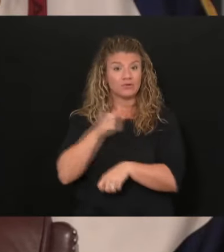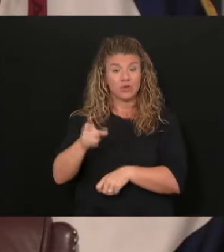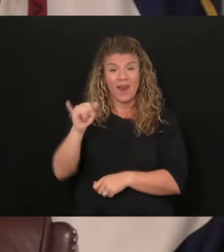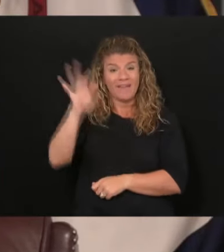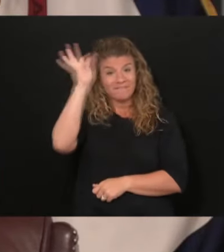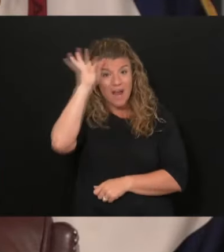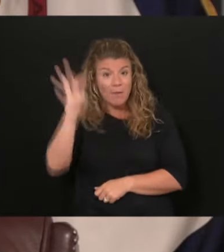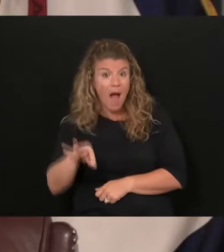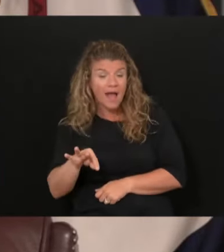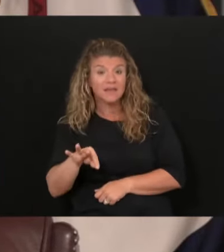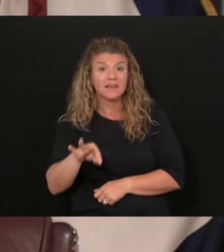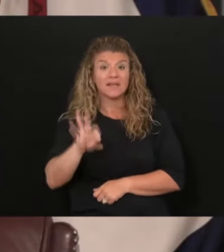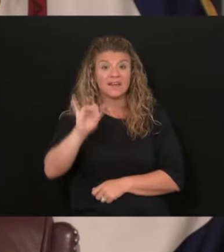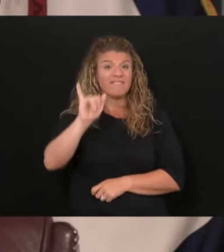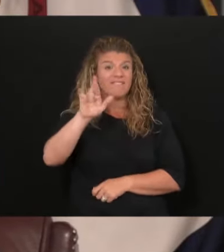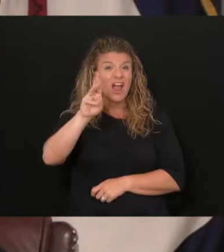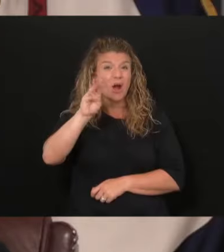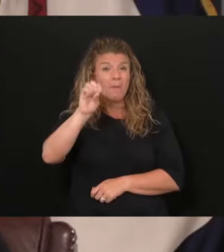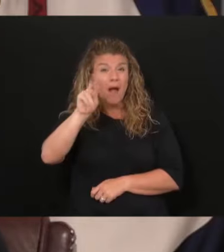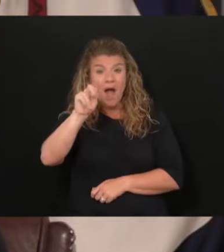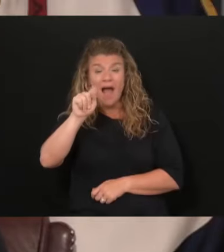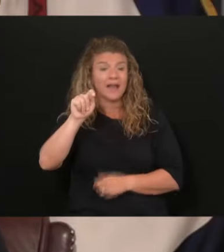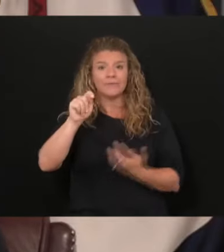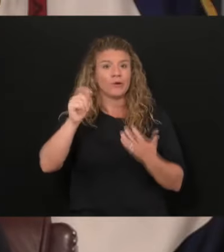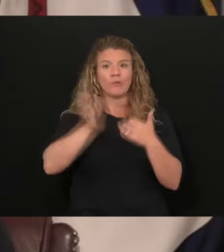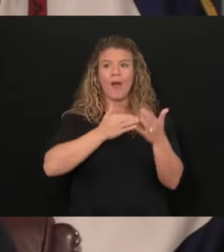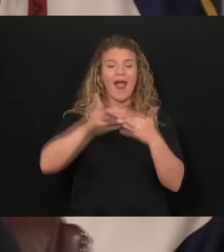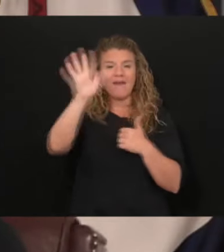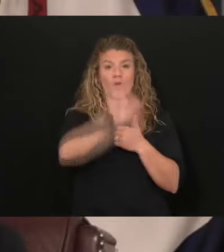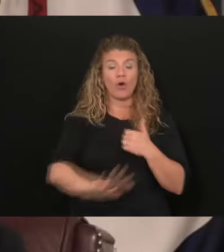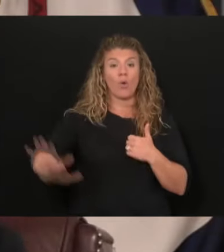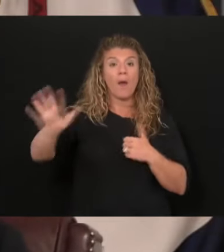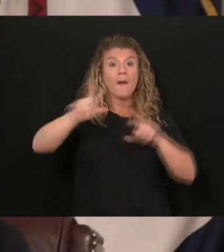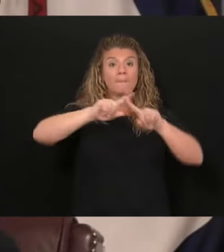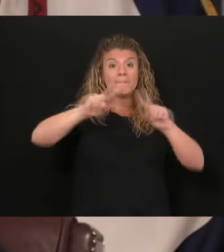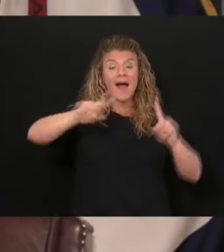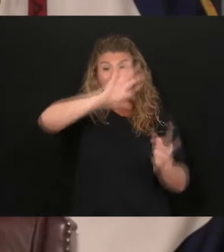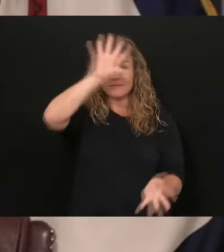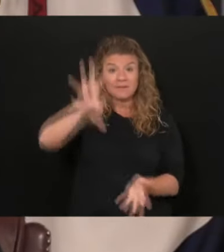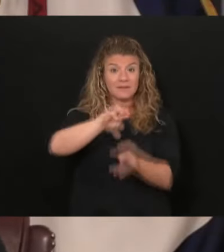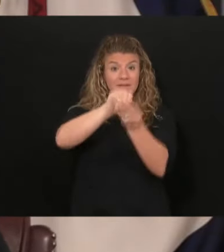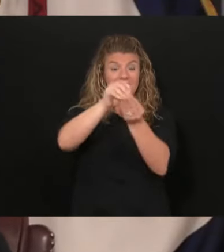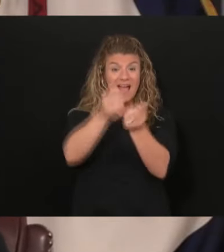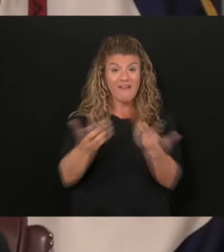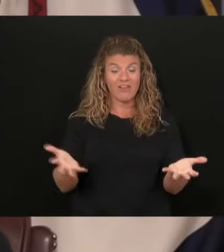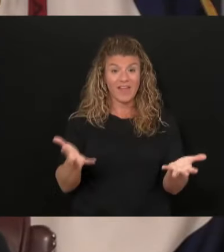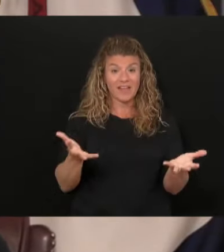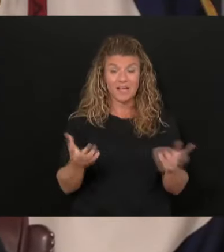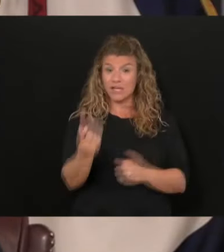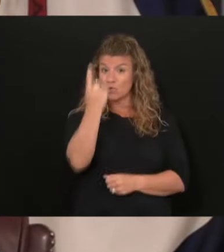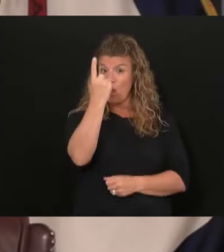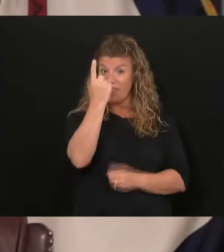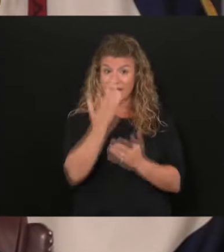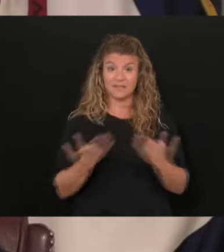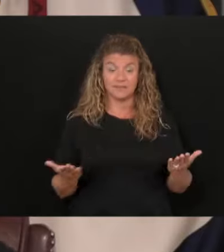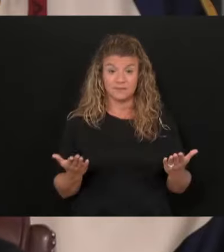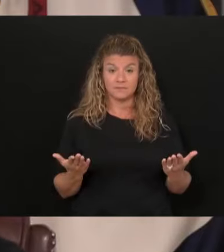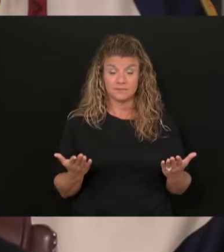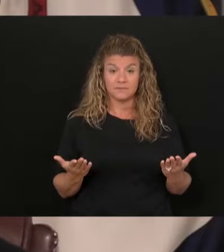matter, wherever it may be. But the net of the whole thing is just one thing, and here's all there is to